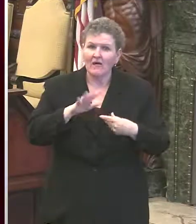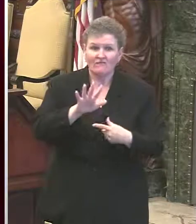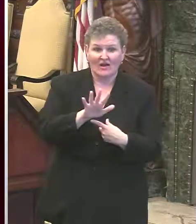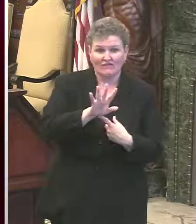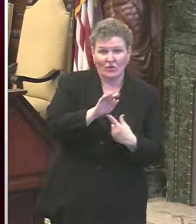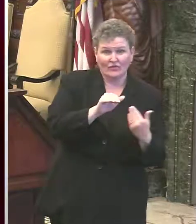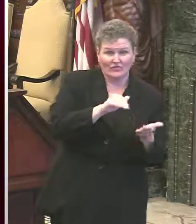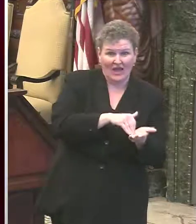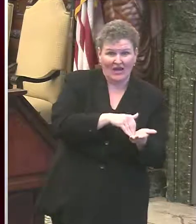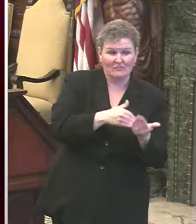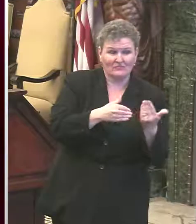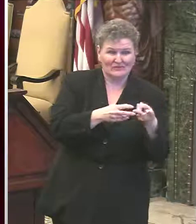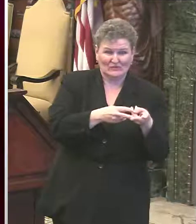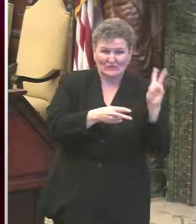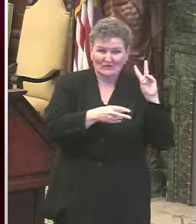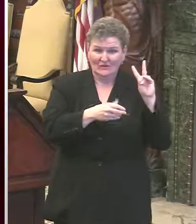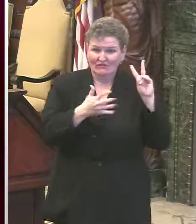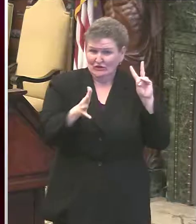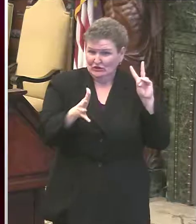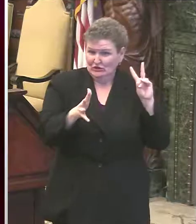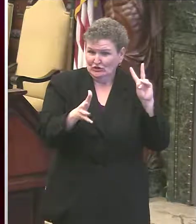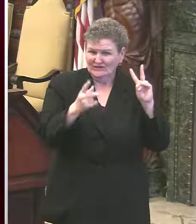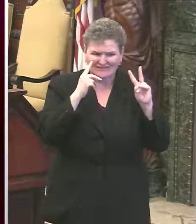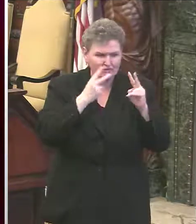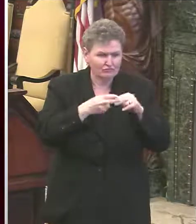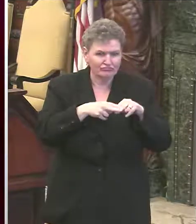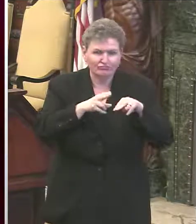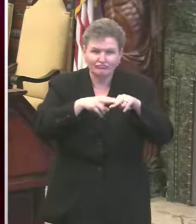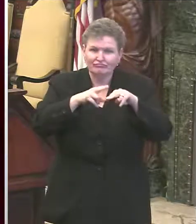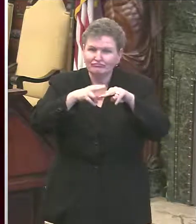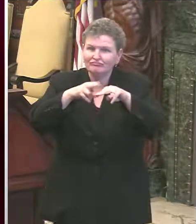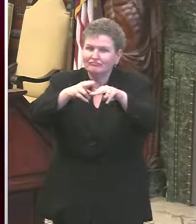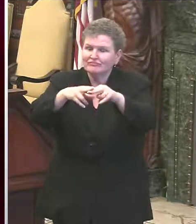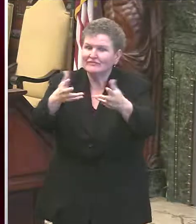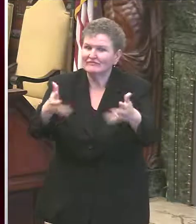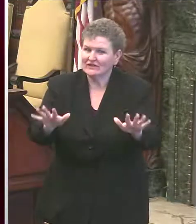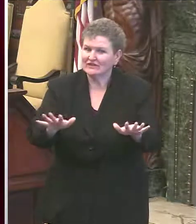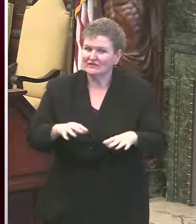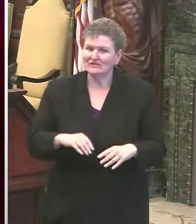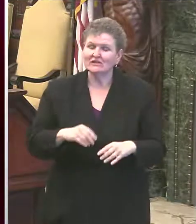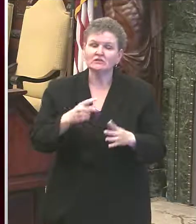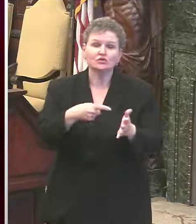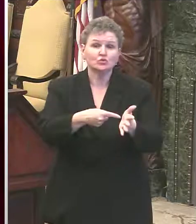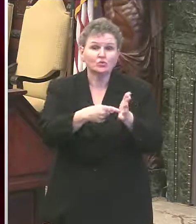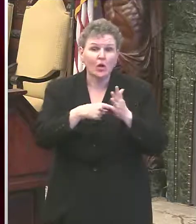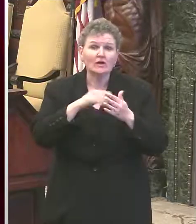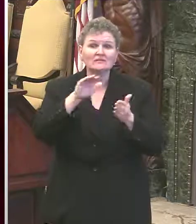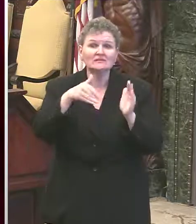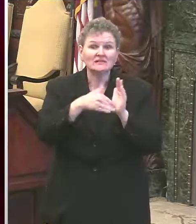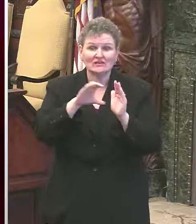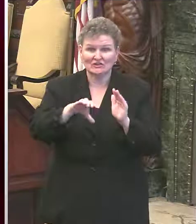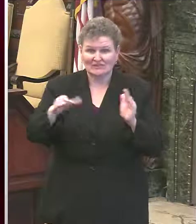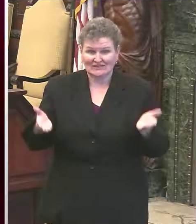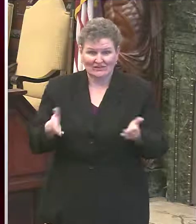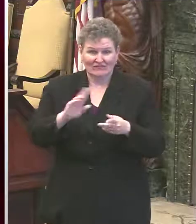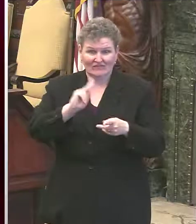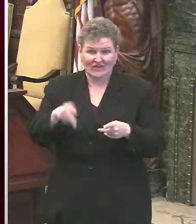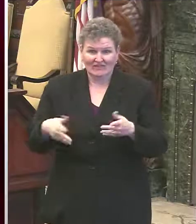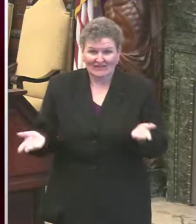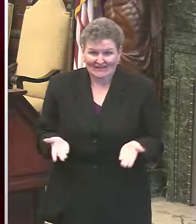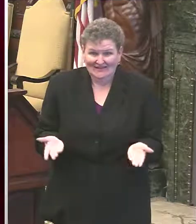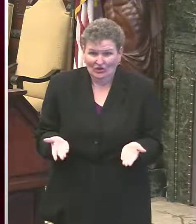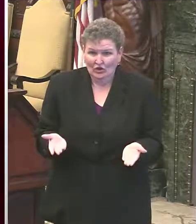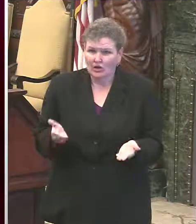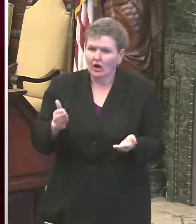2 weeks before. So we are seeing big increases in vaccinations. It reflects in part the Center City Vaccination Center, but also reflects increases